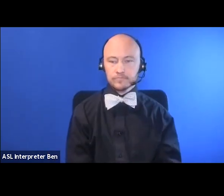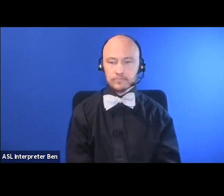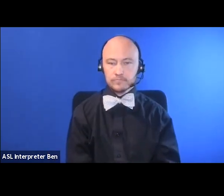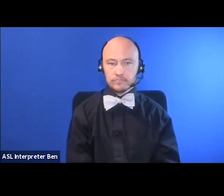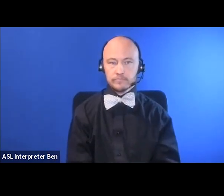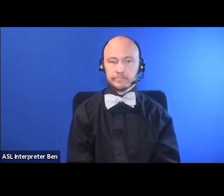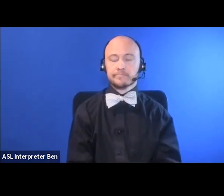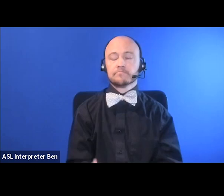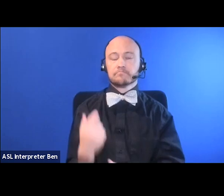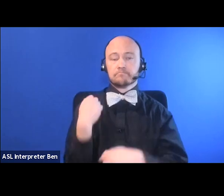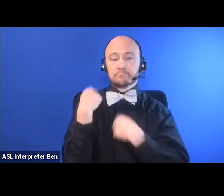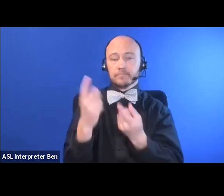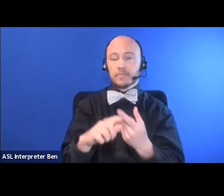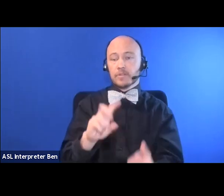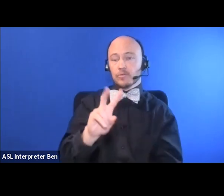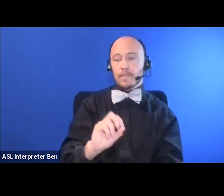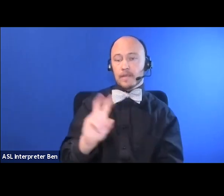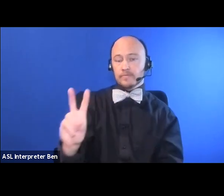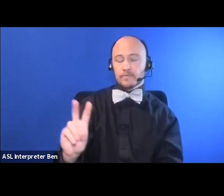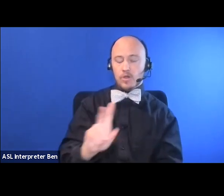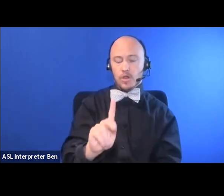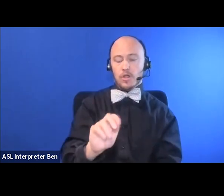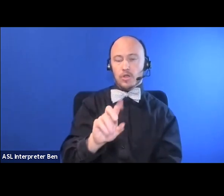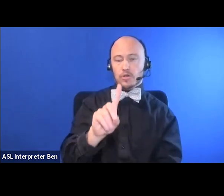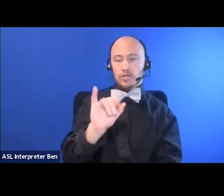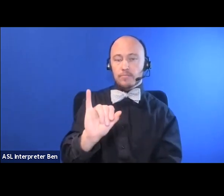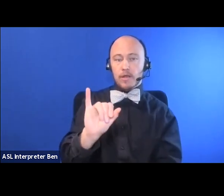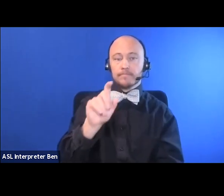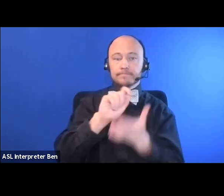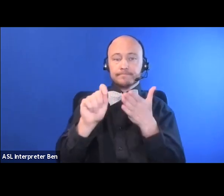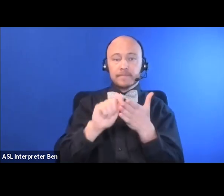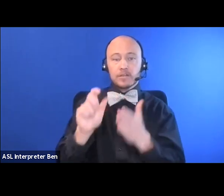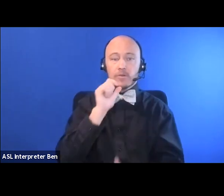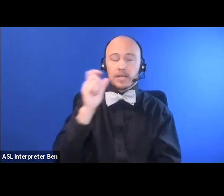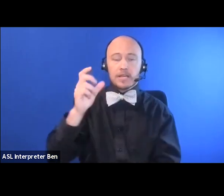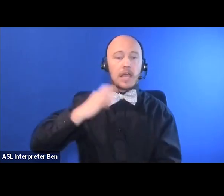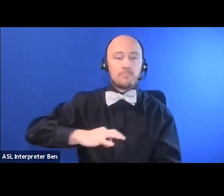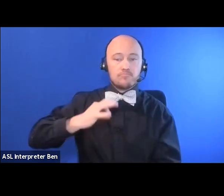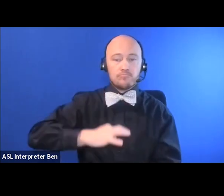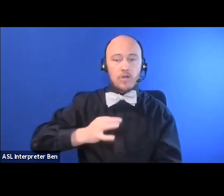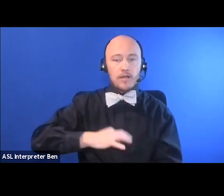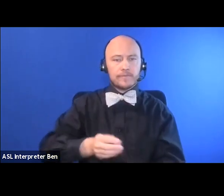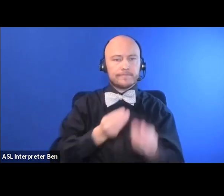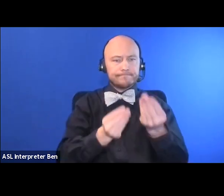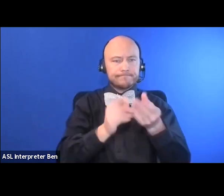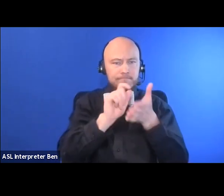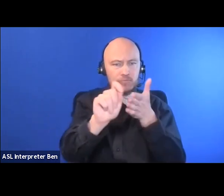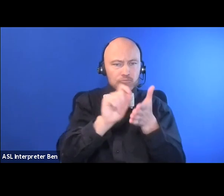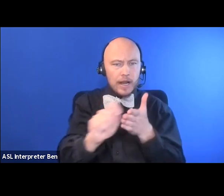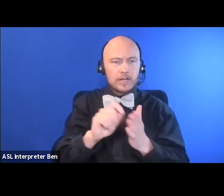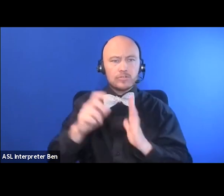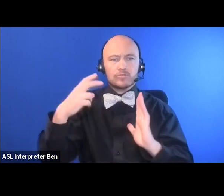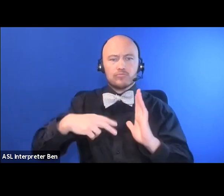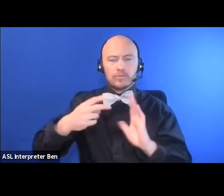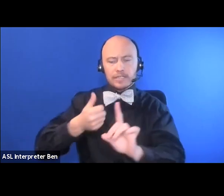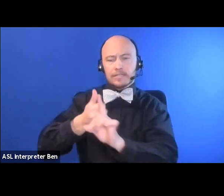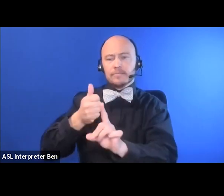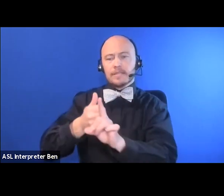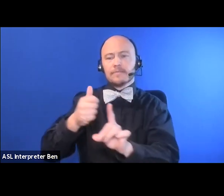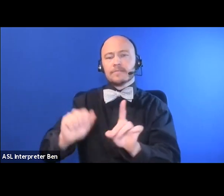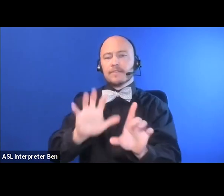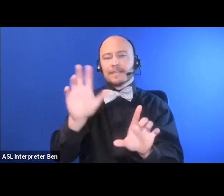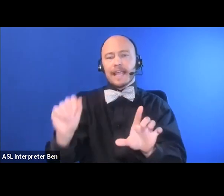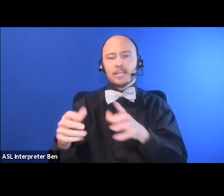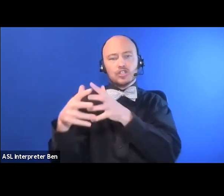Founded in 2004, Kundiman is a literary nonprofit dedicated to nurturing writers and readers of Asian American